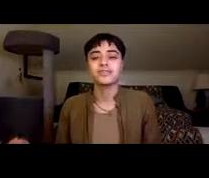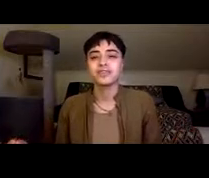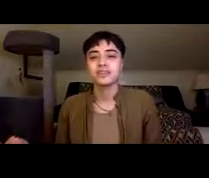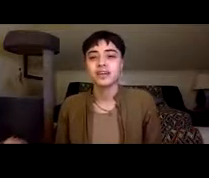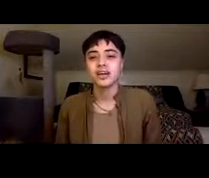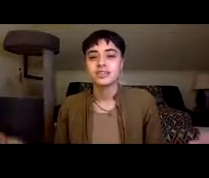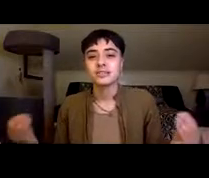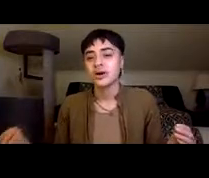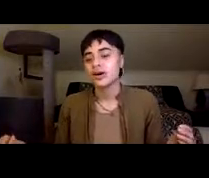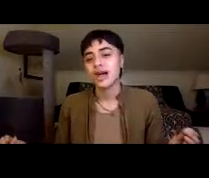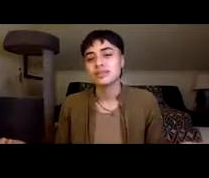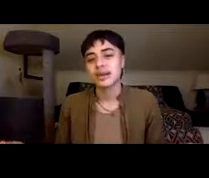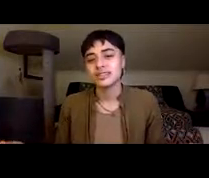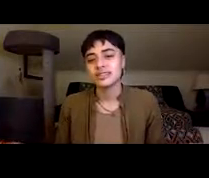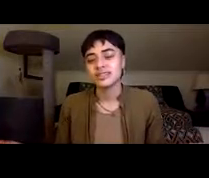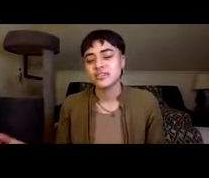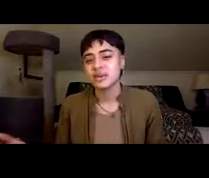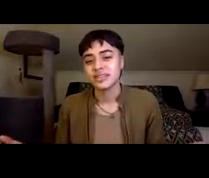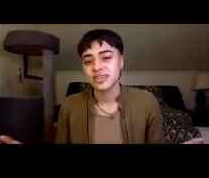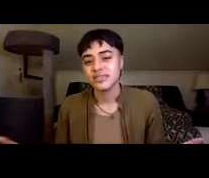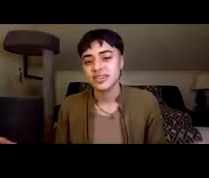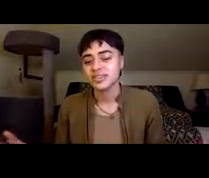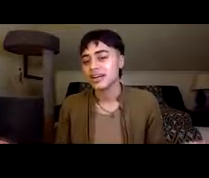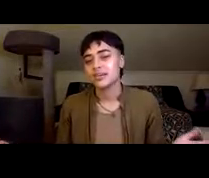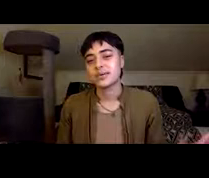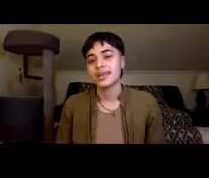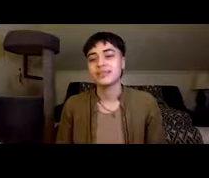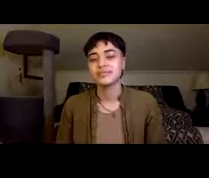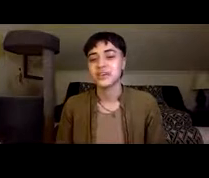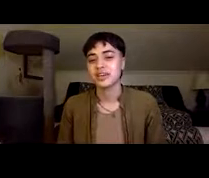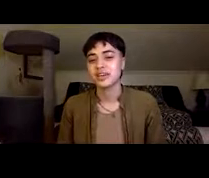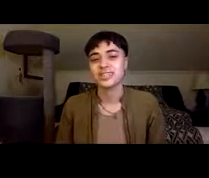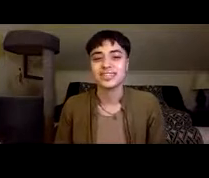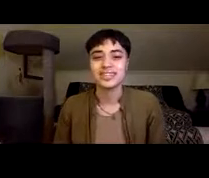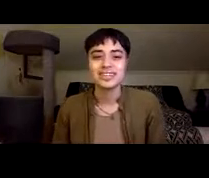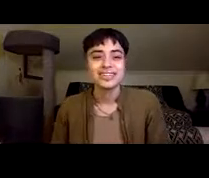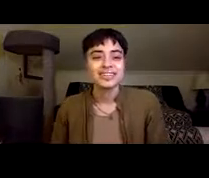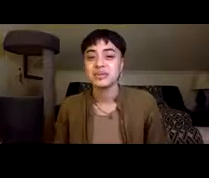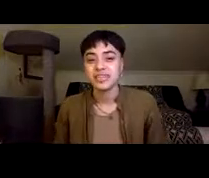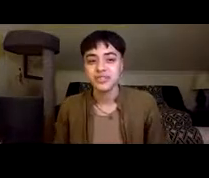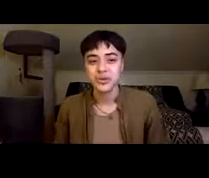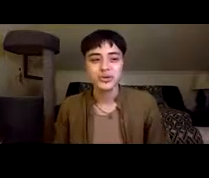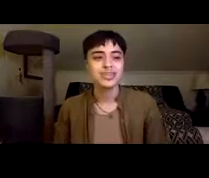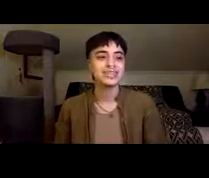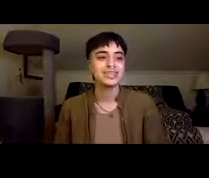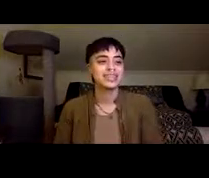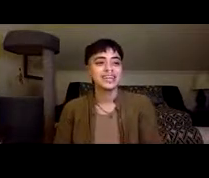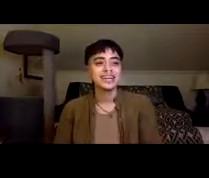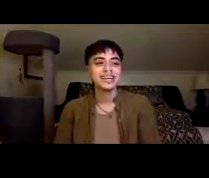of a small aspect of my life in a time when nothing really can be controlled.